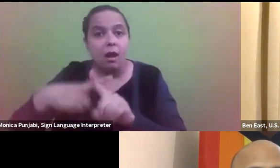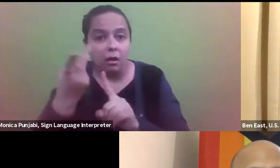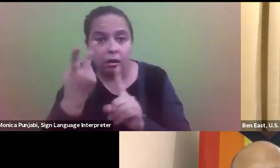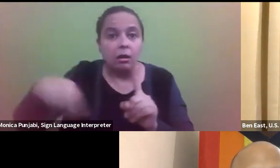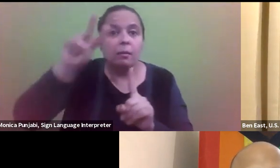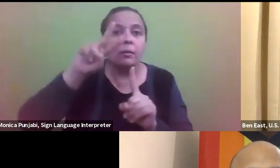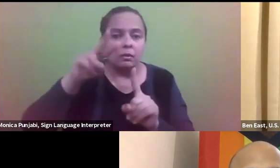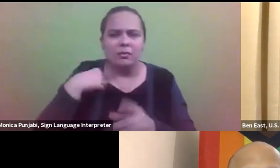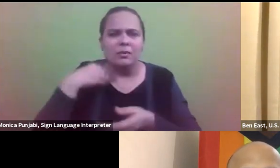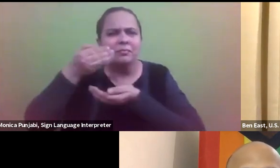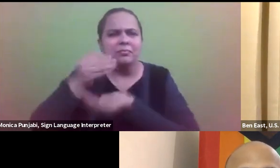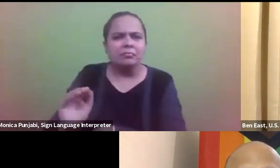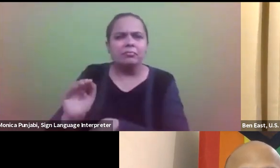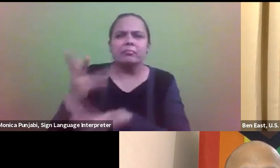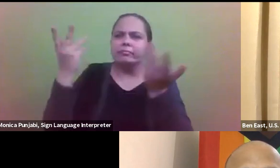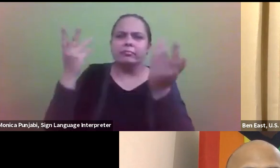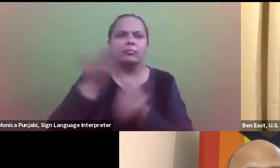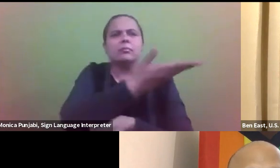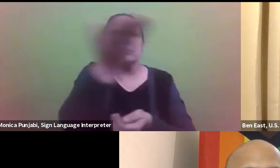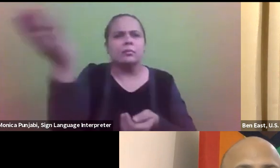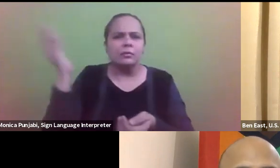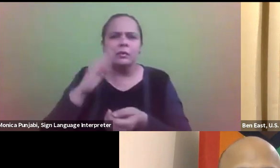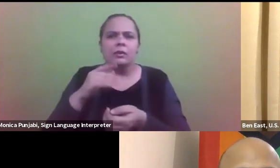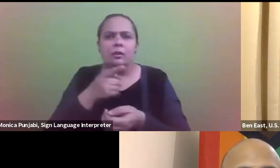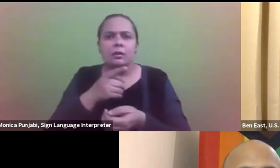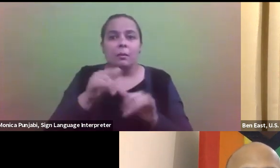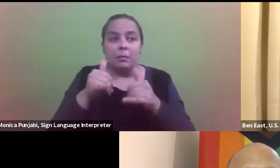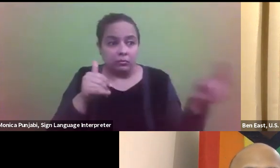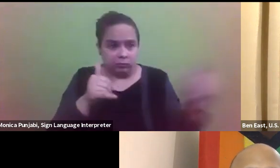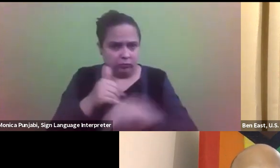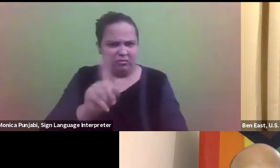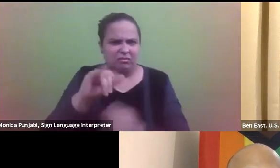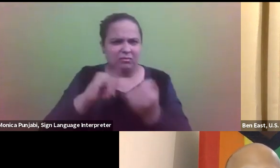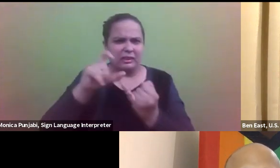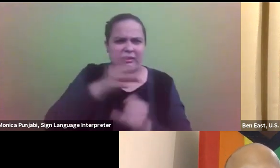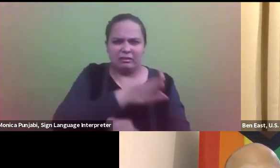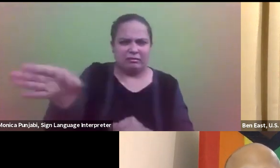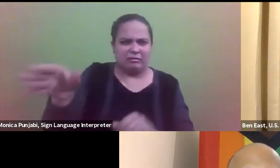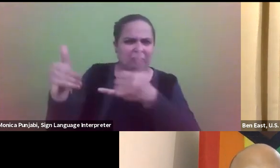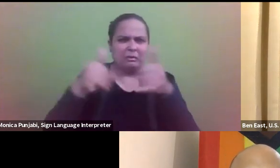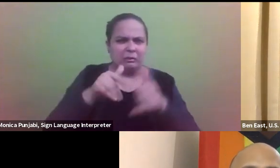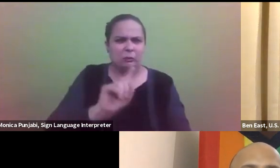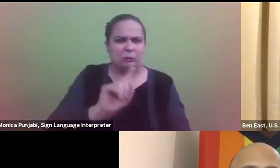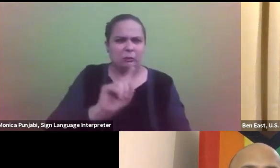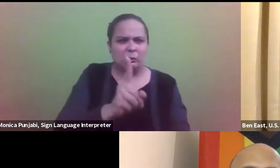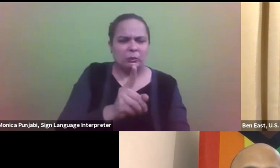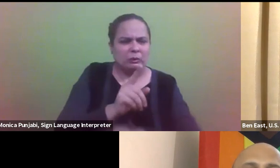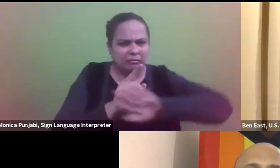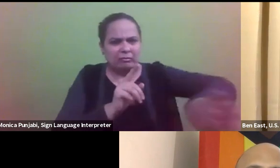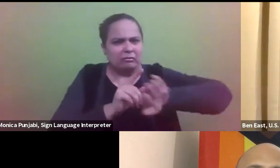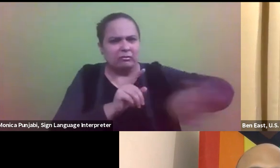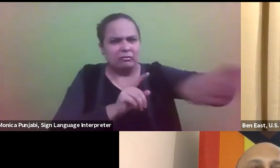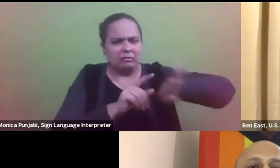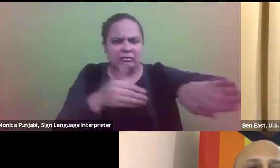born, when parents asked the kids not to play with me. It started from there. While I came to know about my